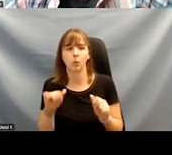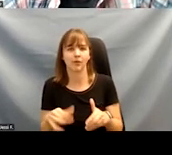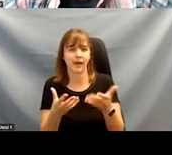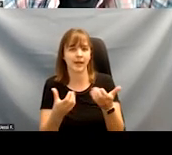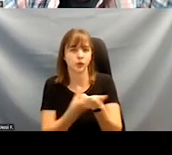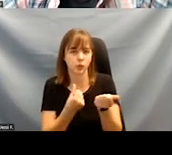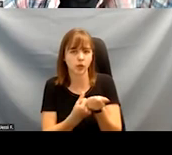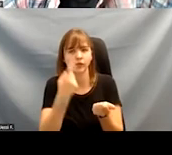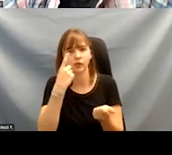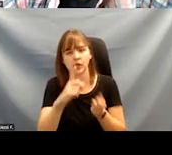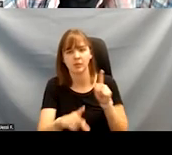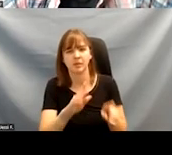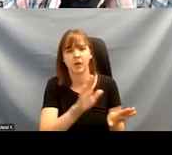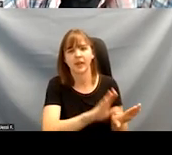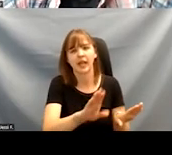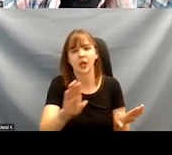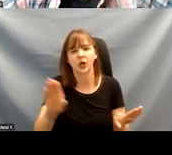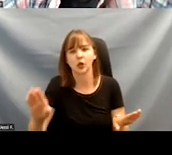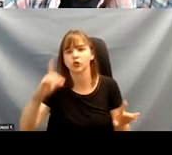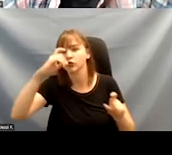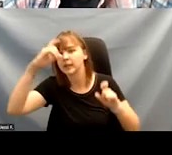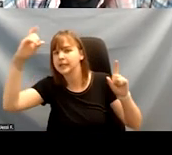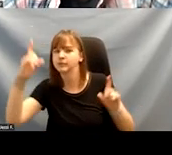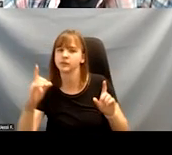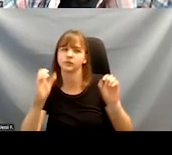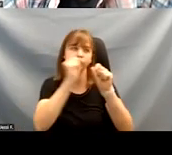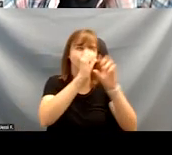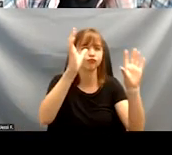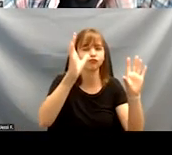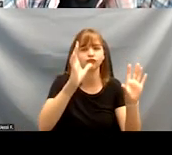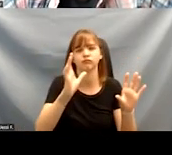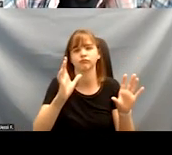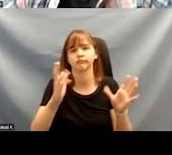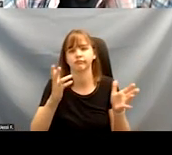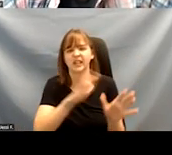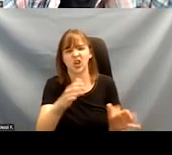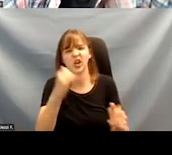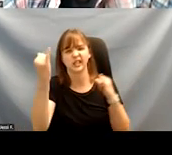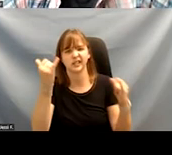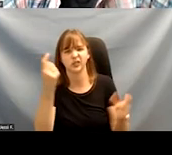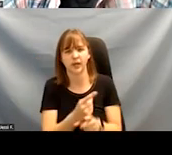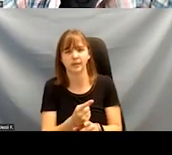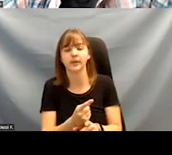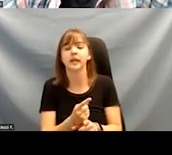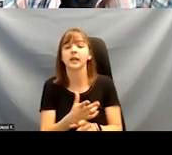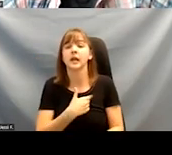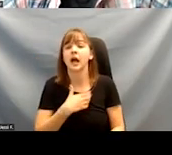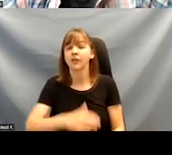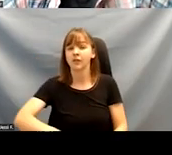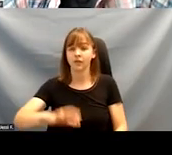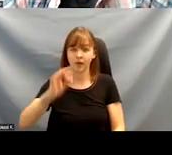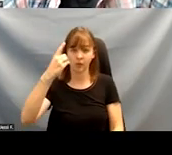of what people's independent entrepreneurship ideas are. And what I found with people, at least, is